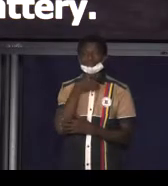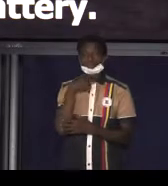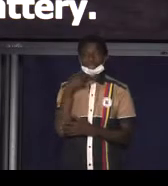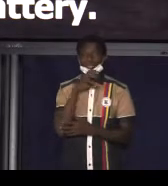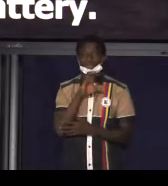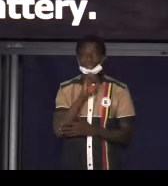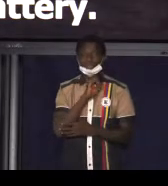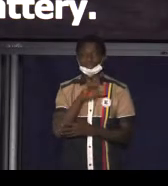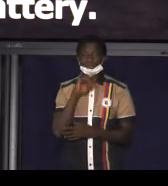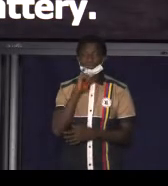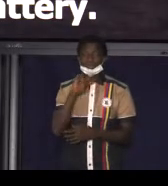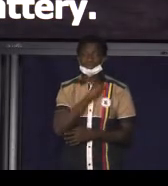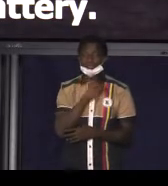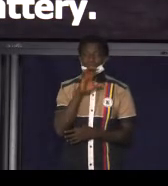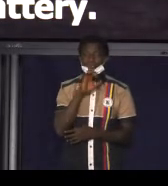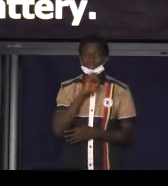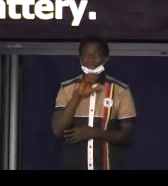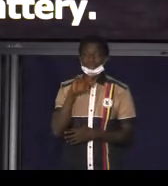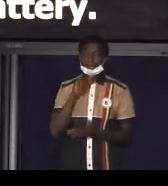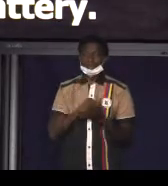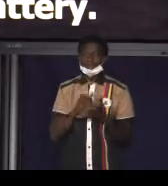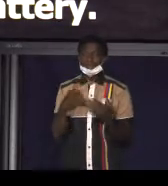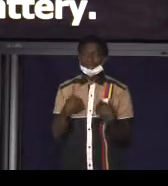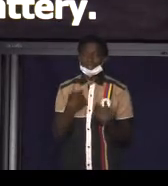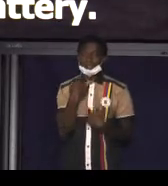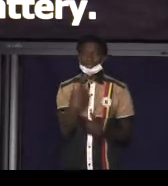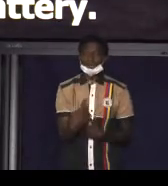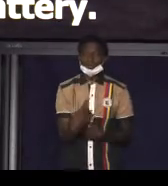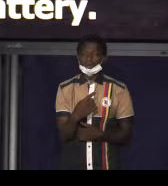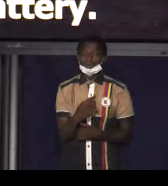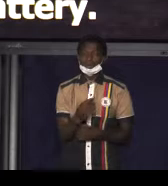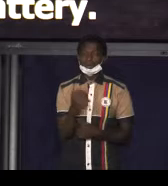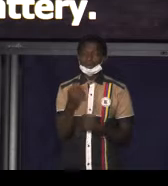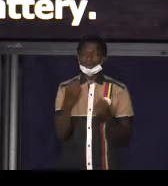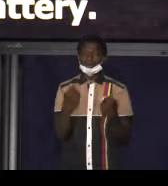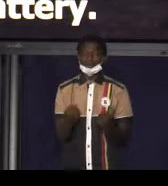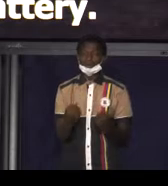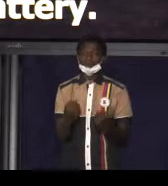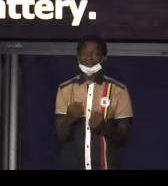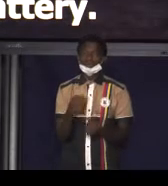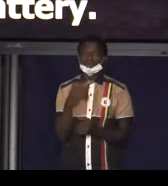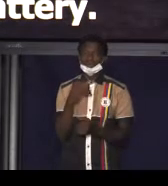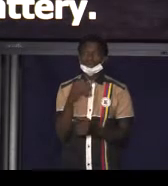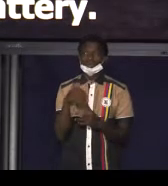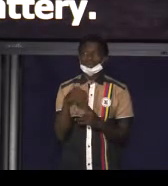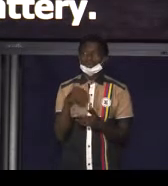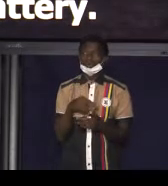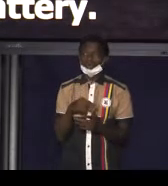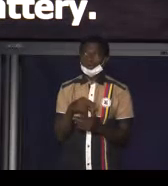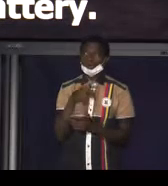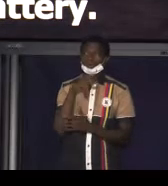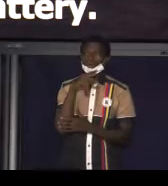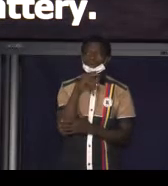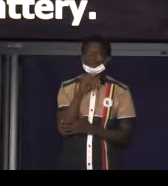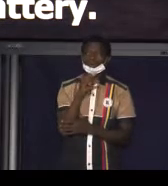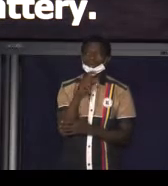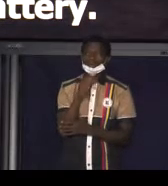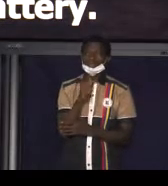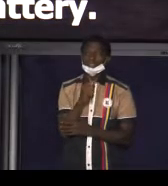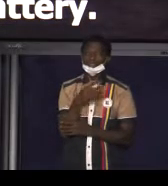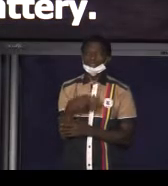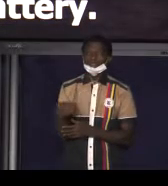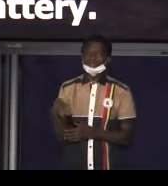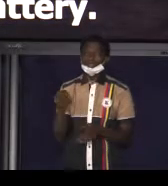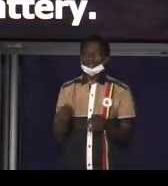talking about? Dry cell is a cell that contains only solid or paste materials, like your